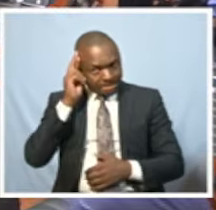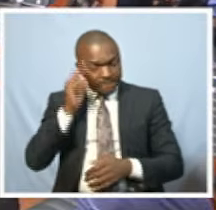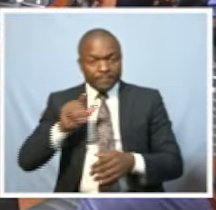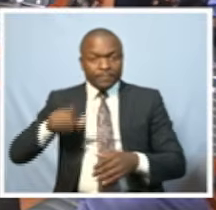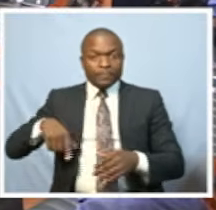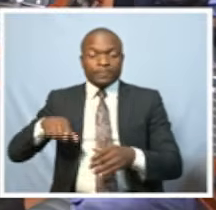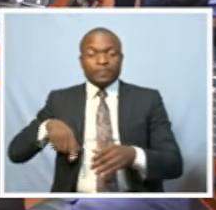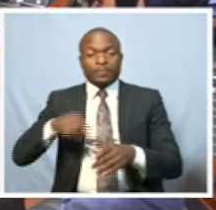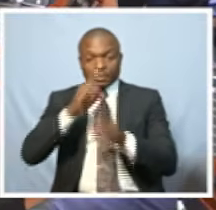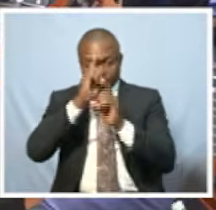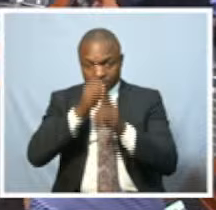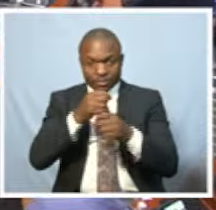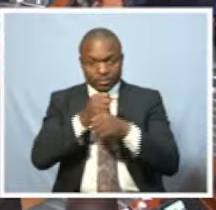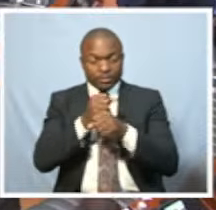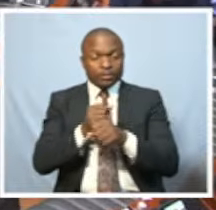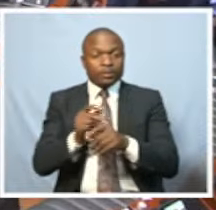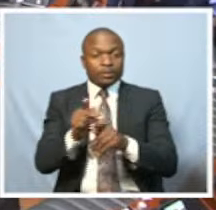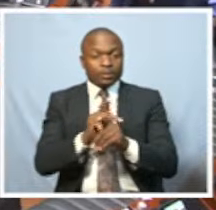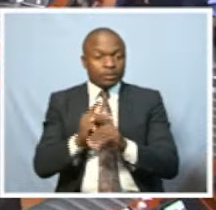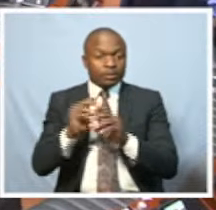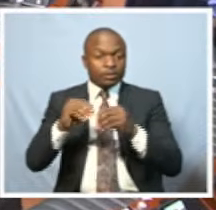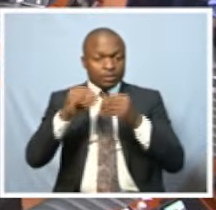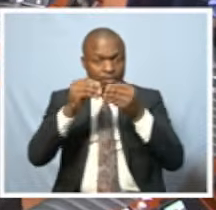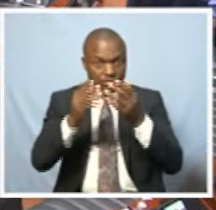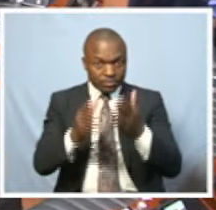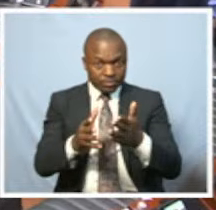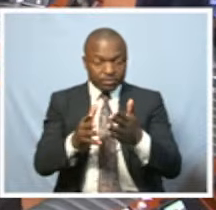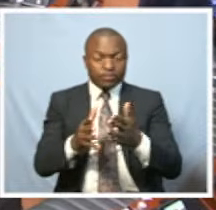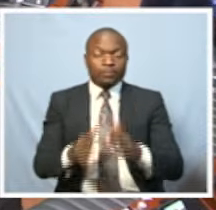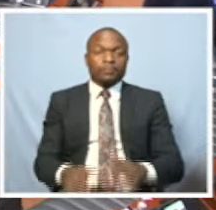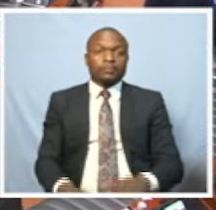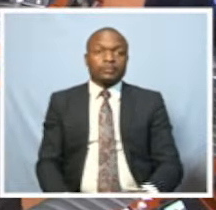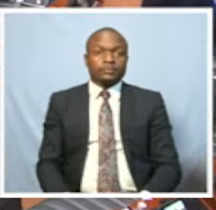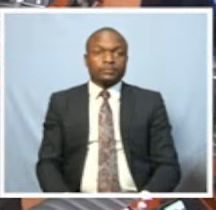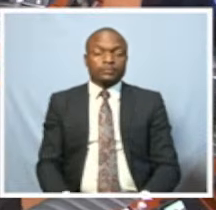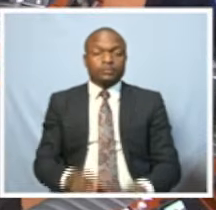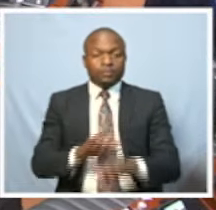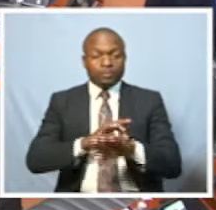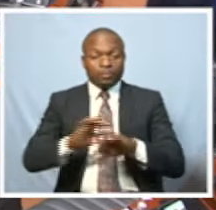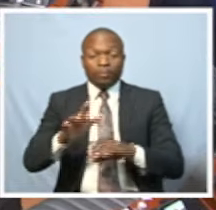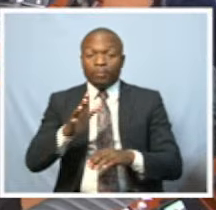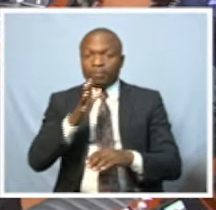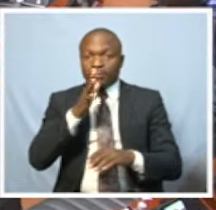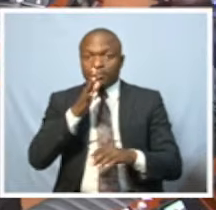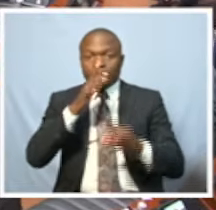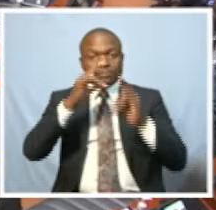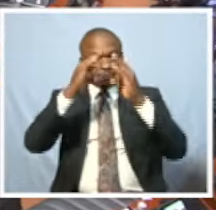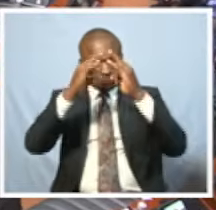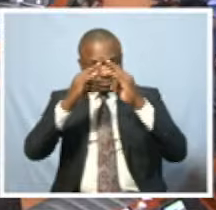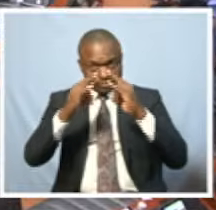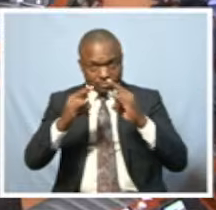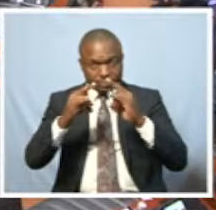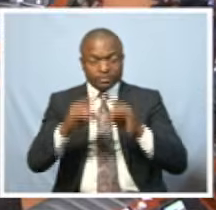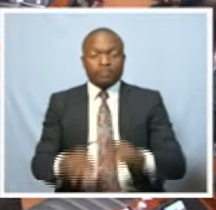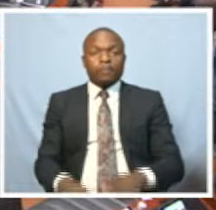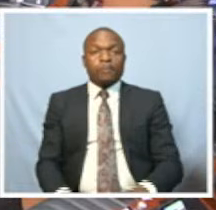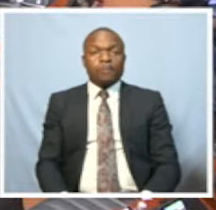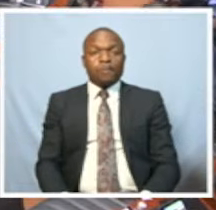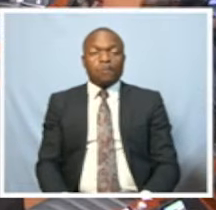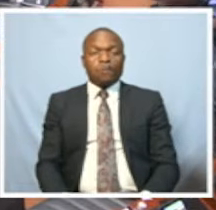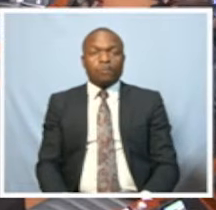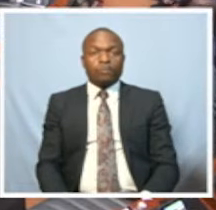making by caregivers, healthcare providers, and then lack of mothers' shelters, and